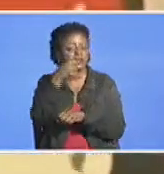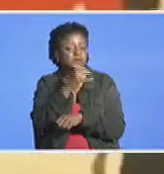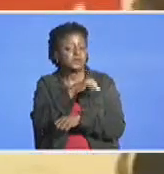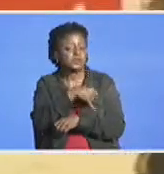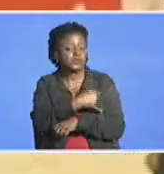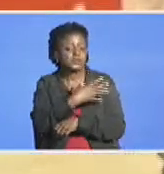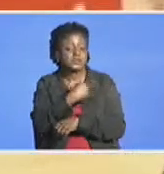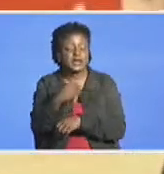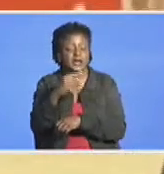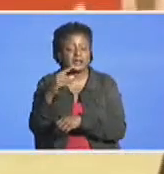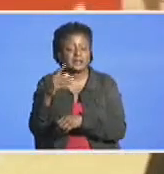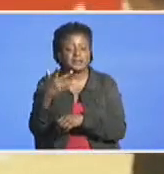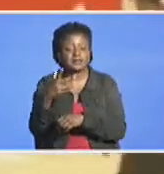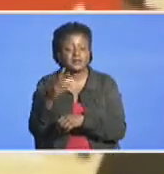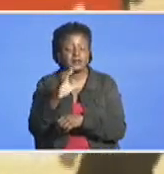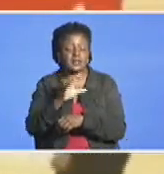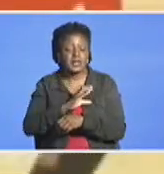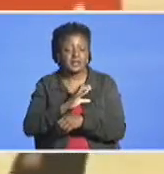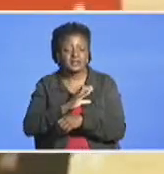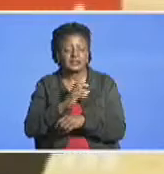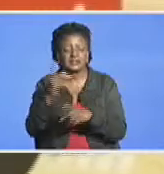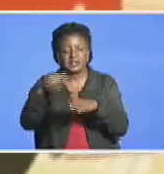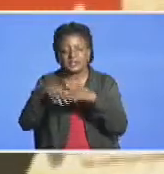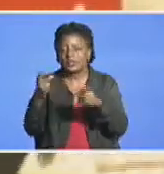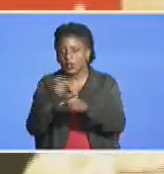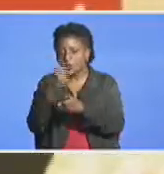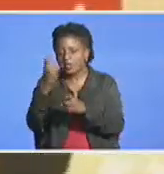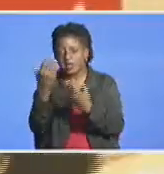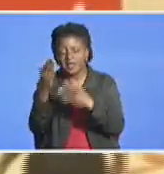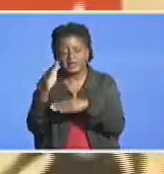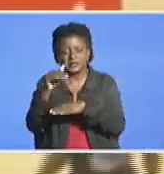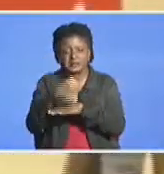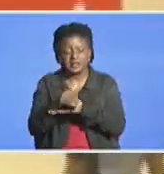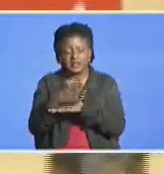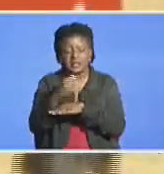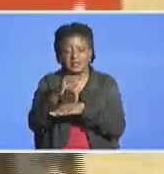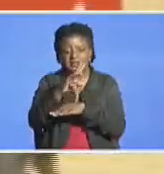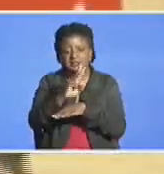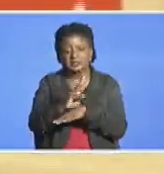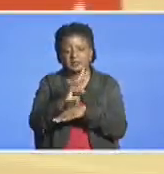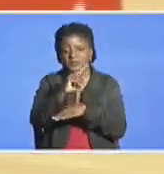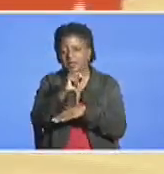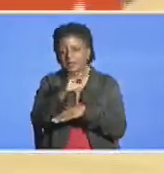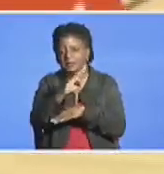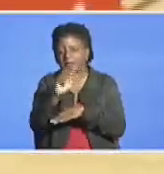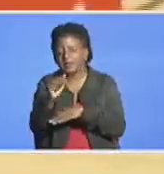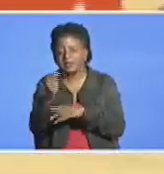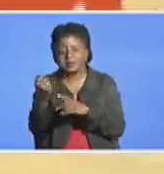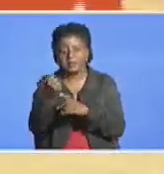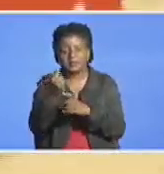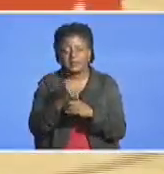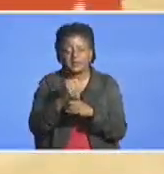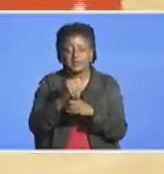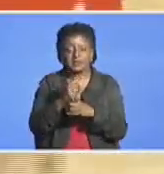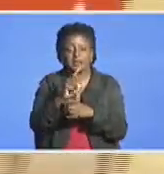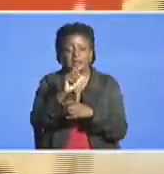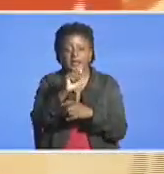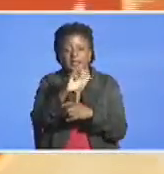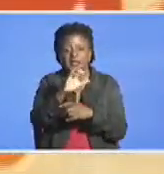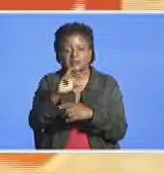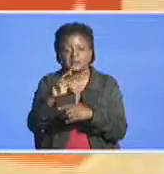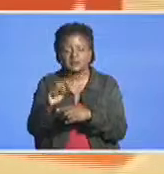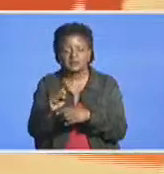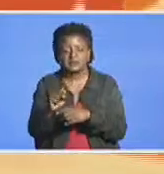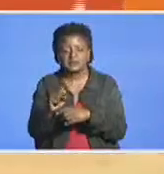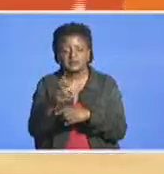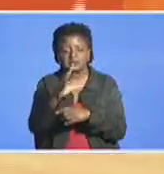and the Connecticut Sun in the win column last night, as well as in the WNBA. They took down the Las Vegas Aces